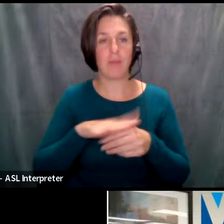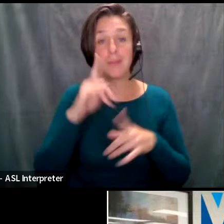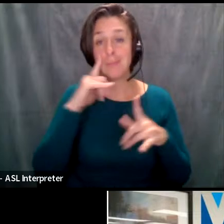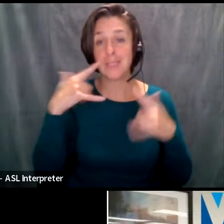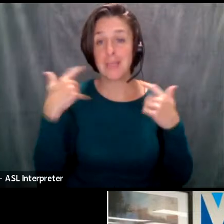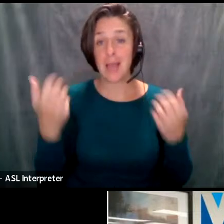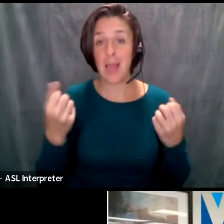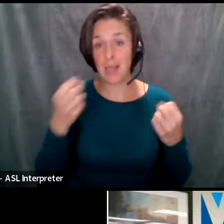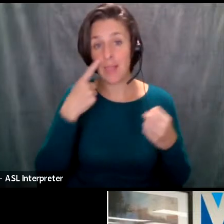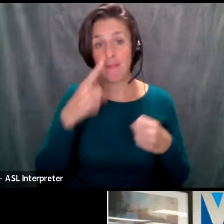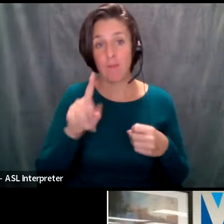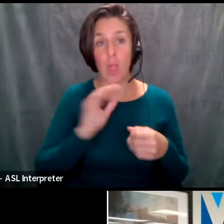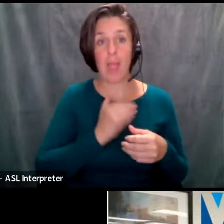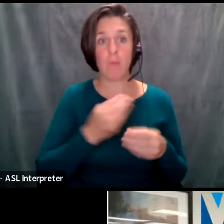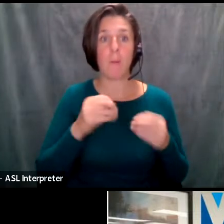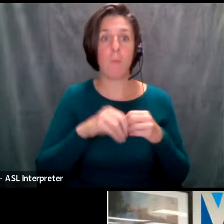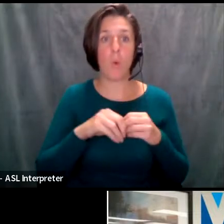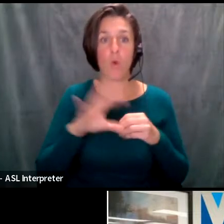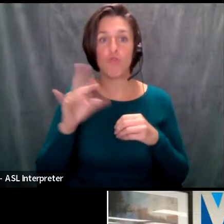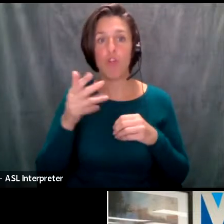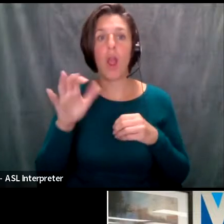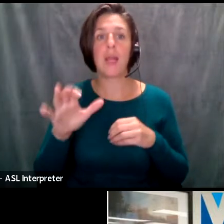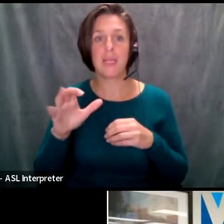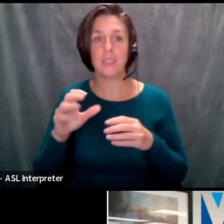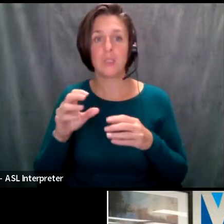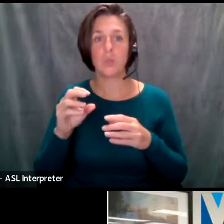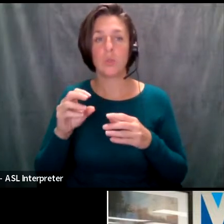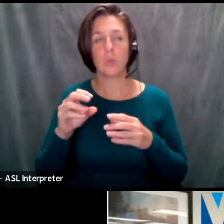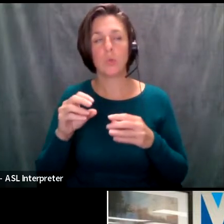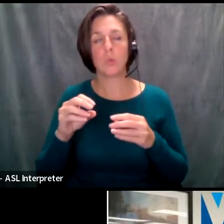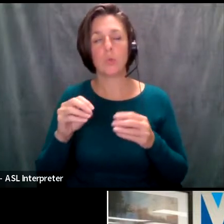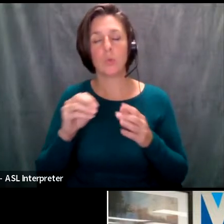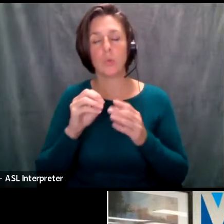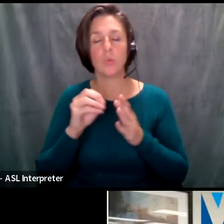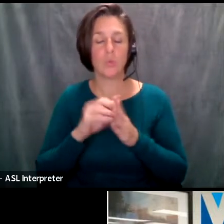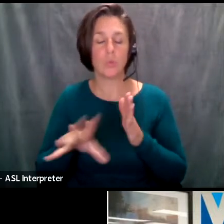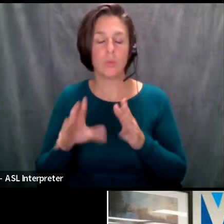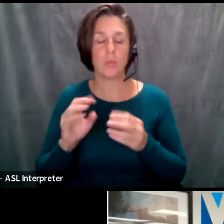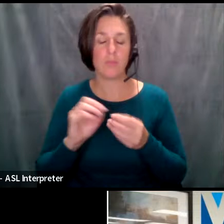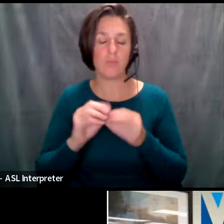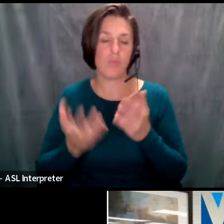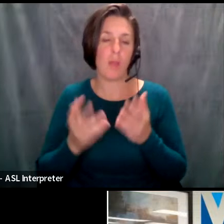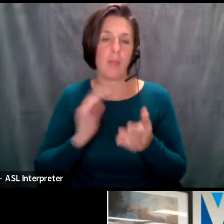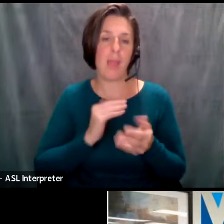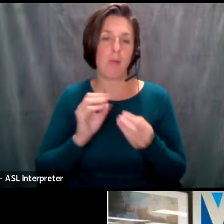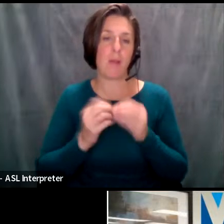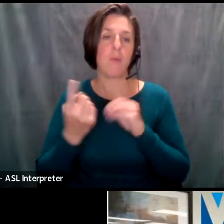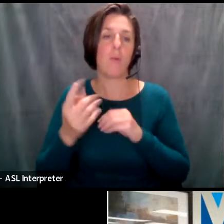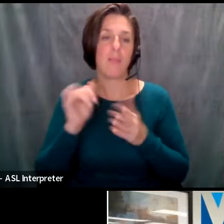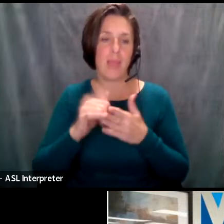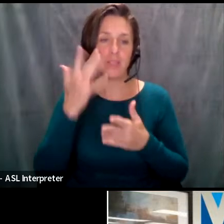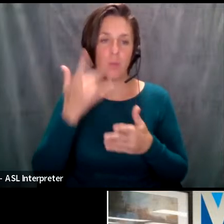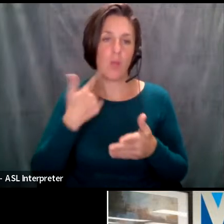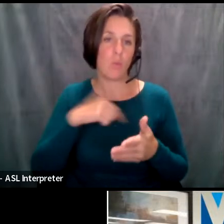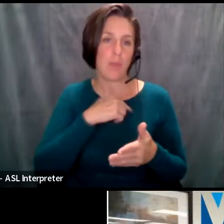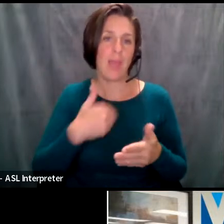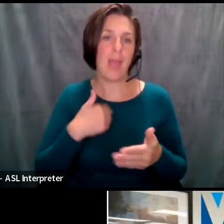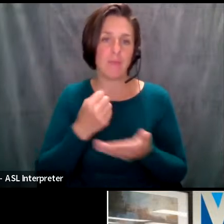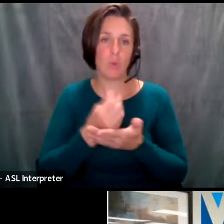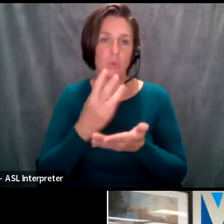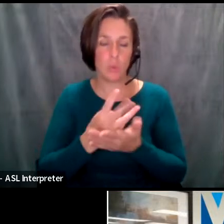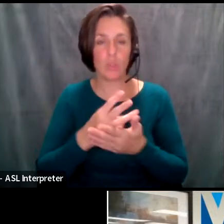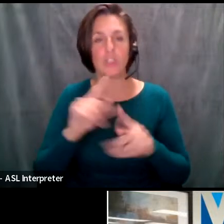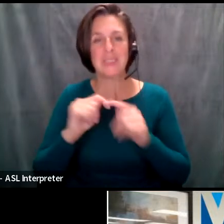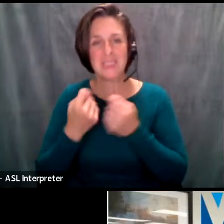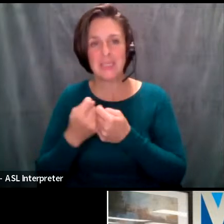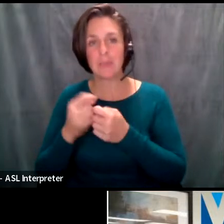our more chronic students, mental health is probably number one, which is why we have social workers and teams go knock on doors, meet with families